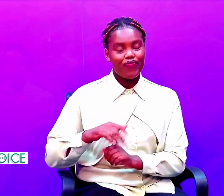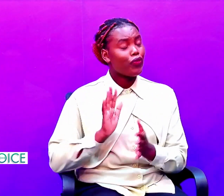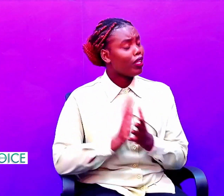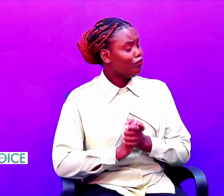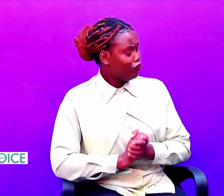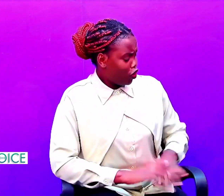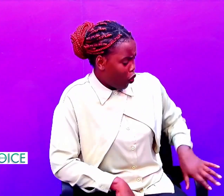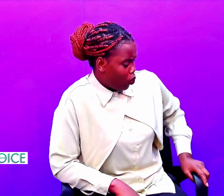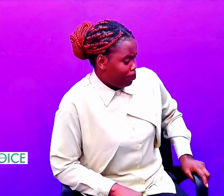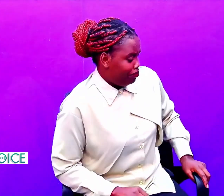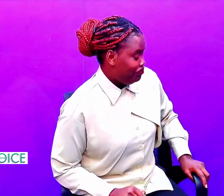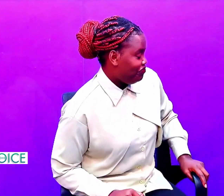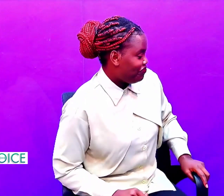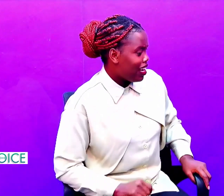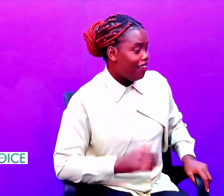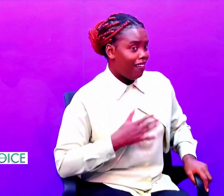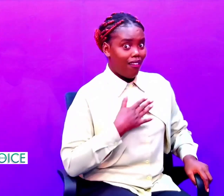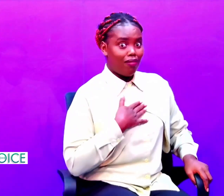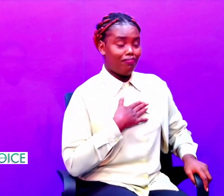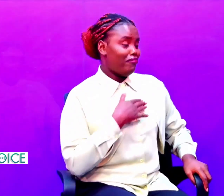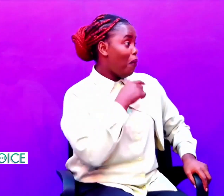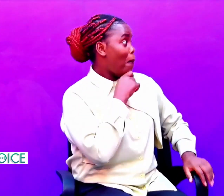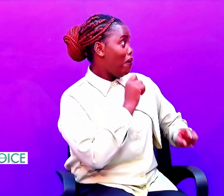topic epilepsy.